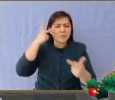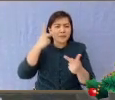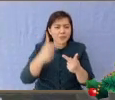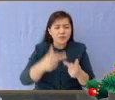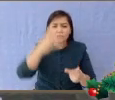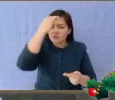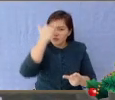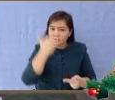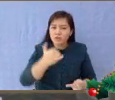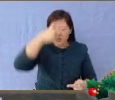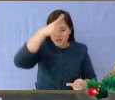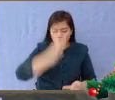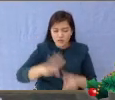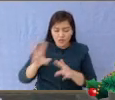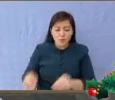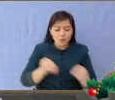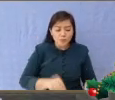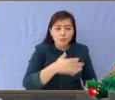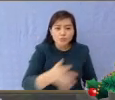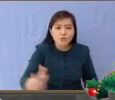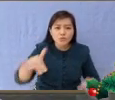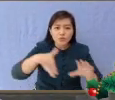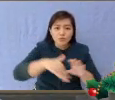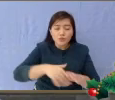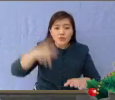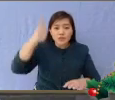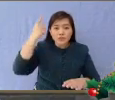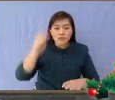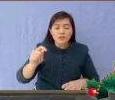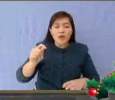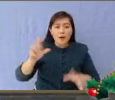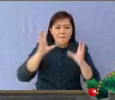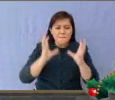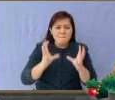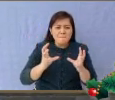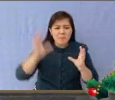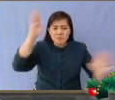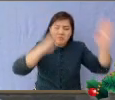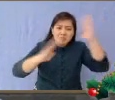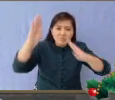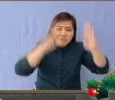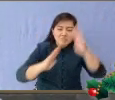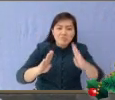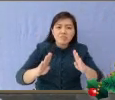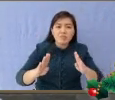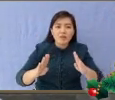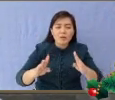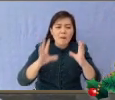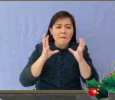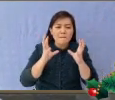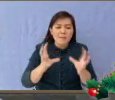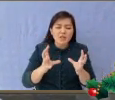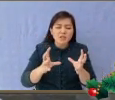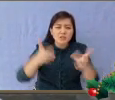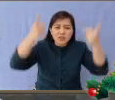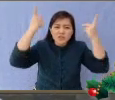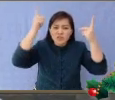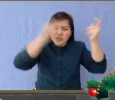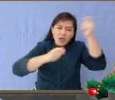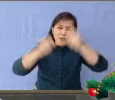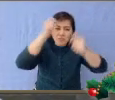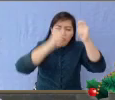are in the midst of trouble and problem right now? Above human capacity, above strength, beyond human